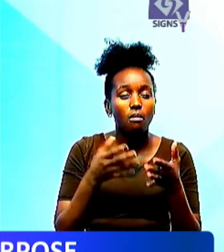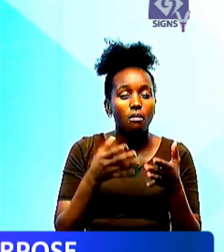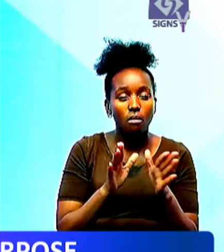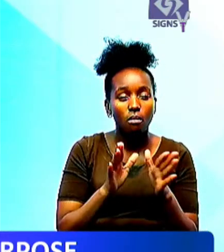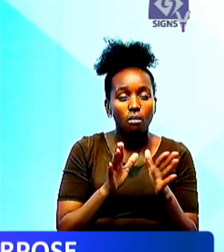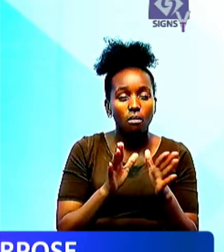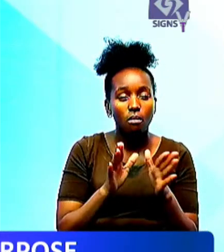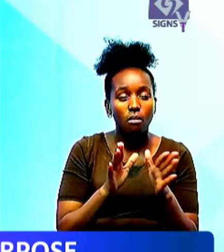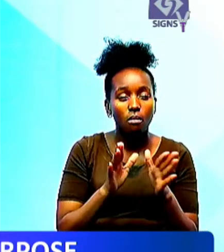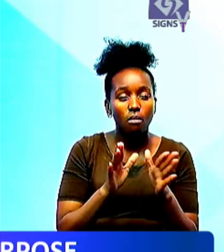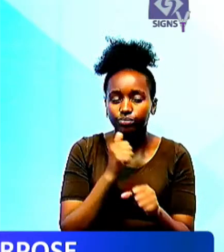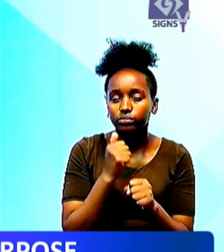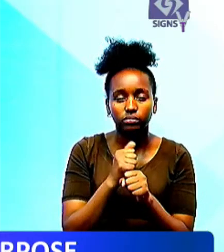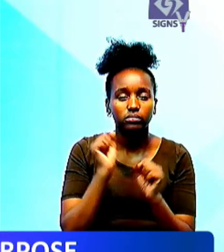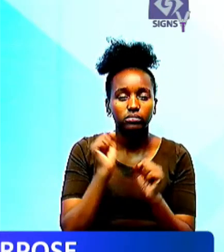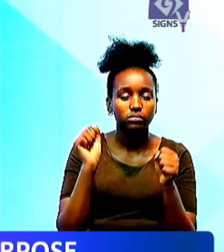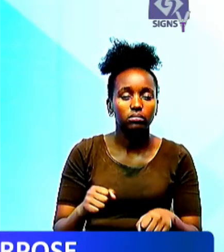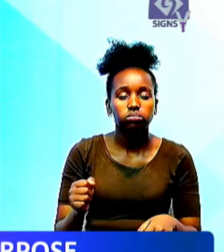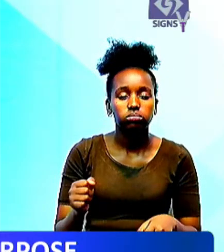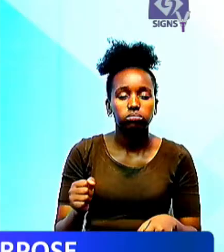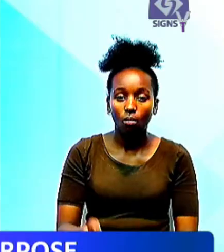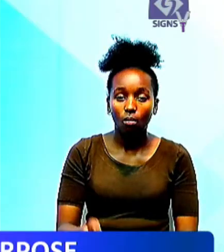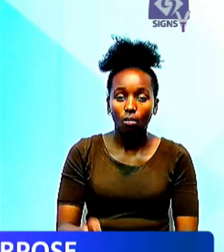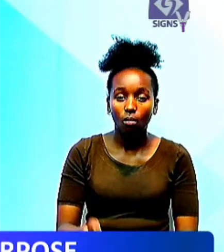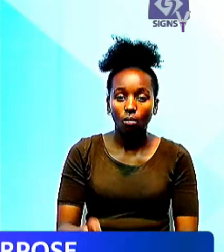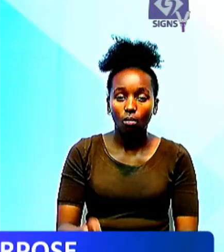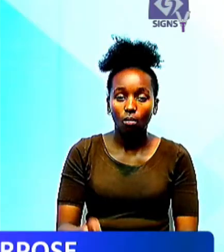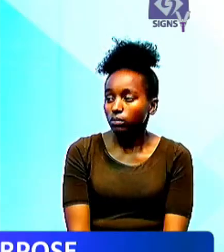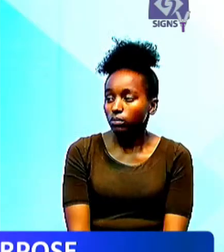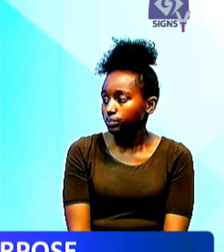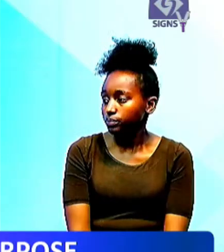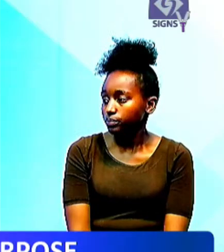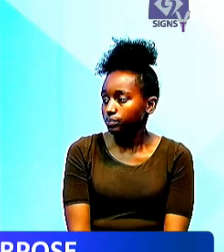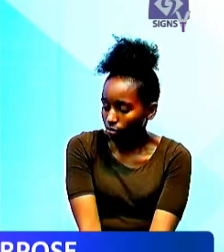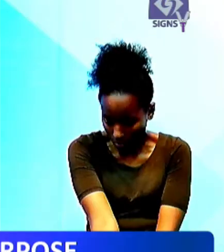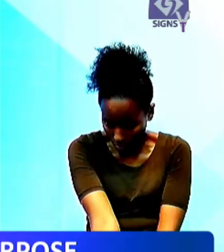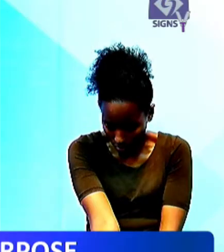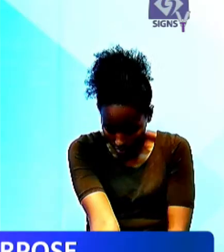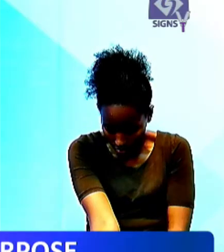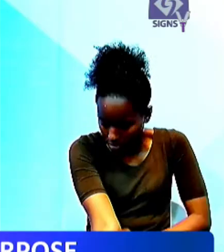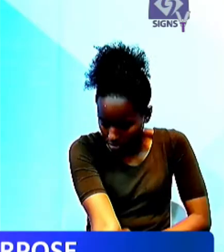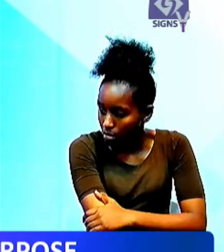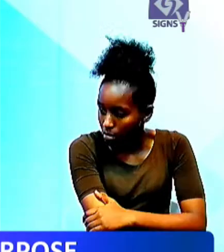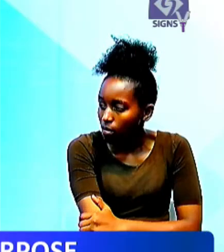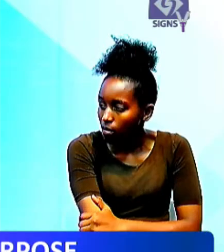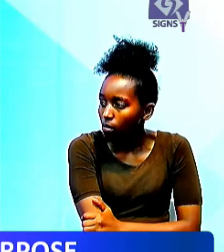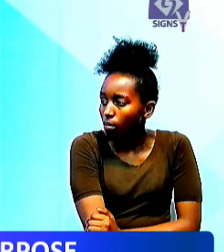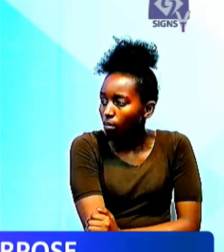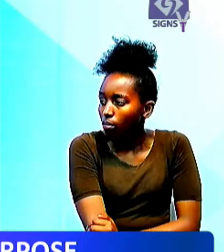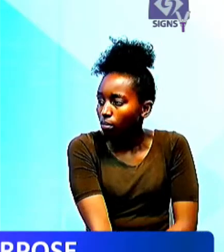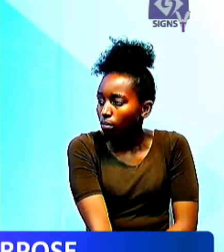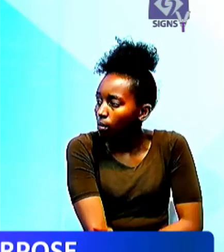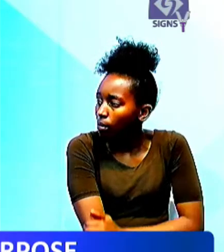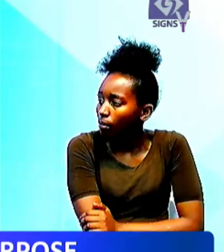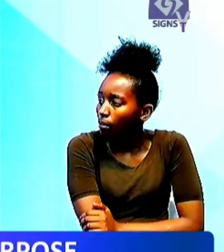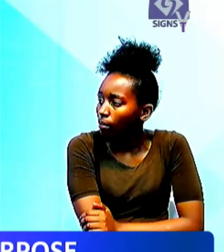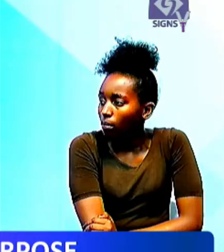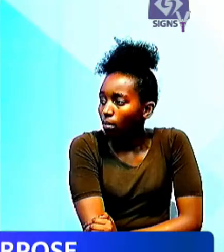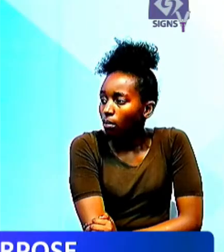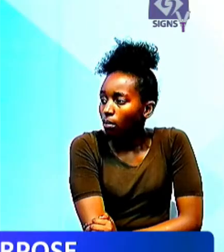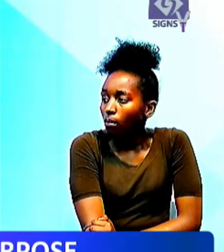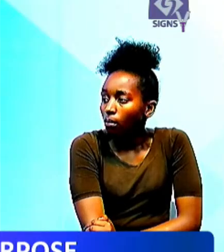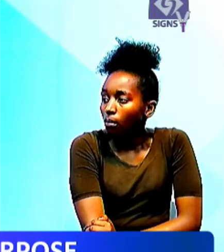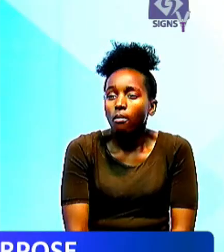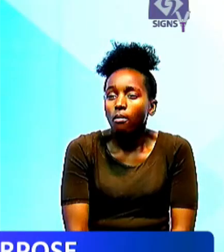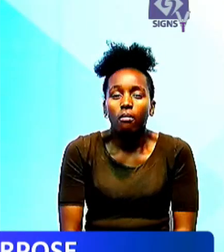risk. If they even what we call currency swap, where if I'm receiving dollars in this year, and I know maybe the interest will change,